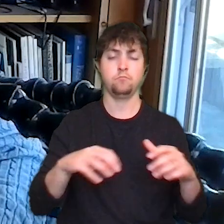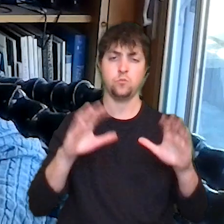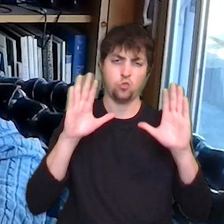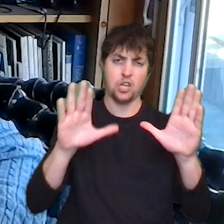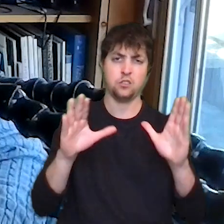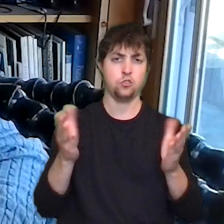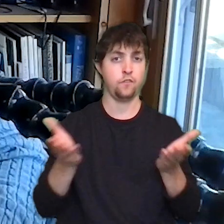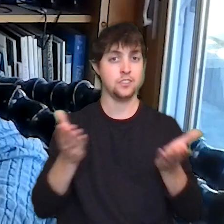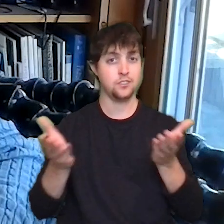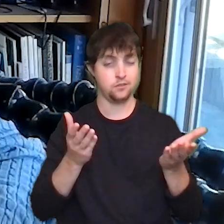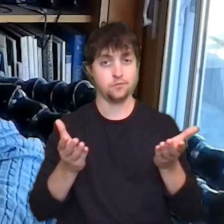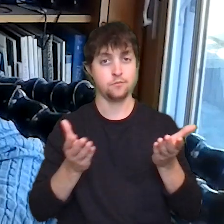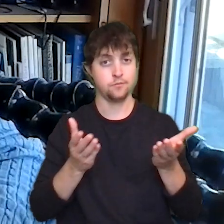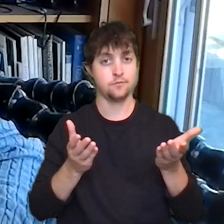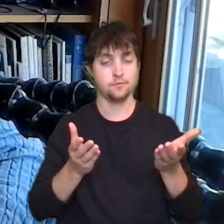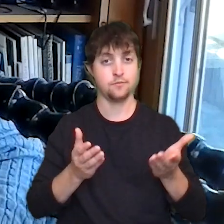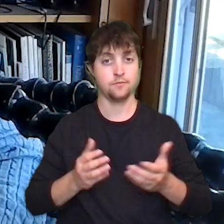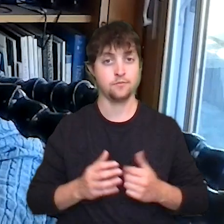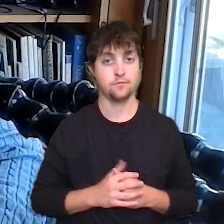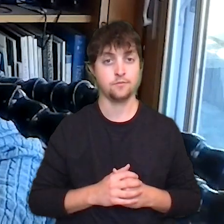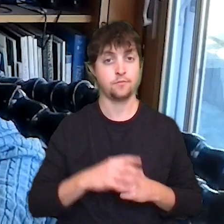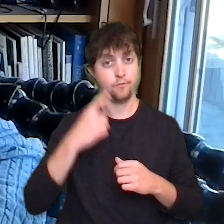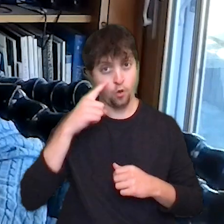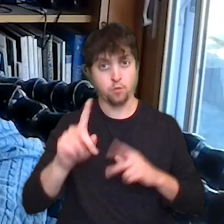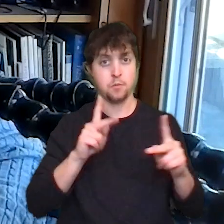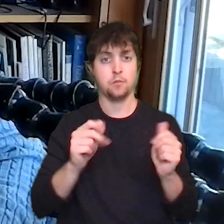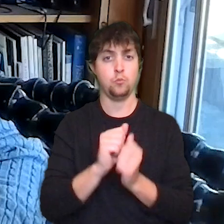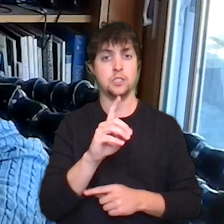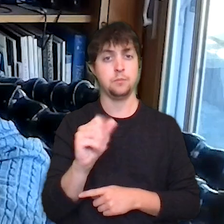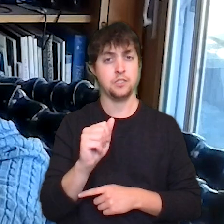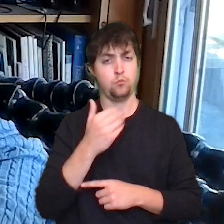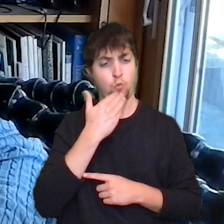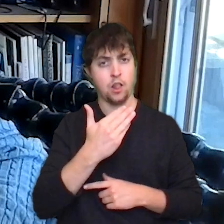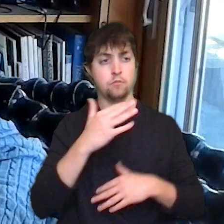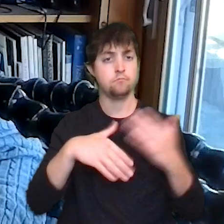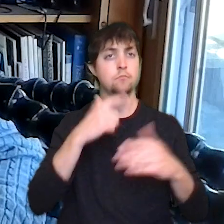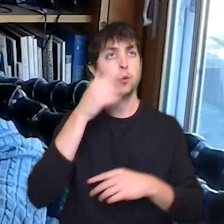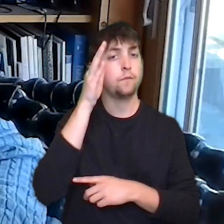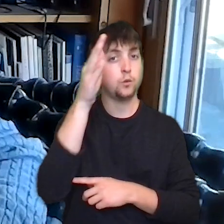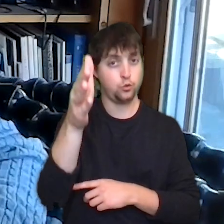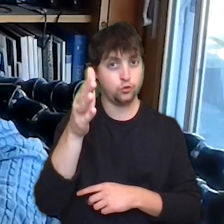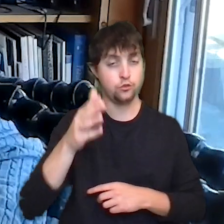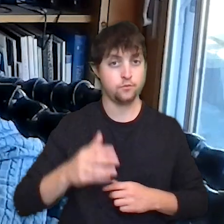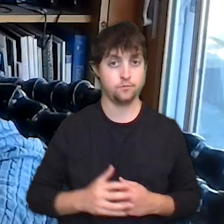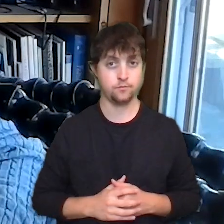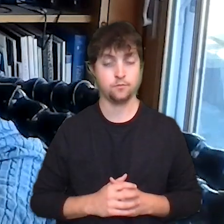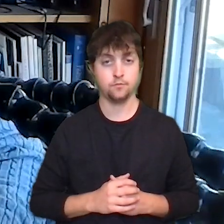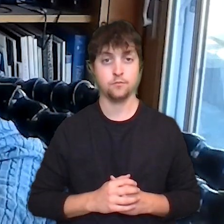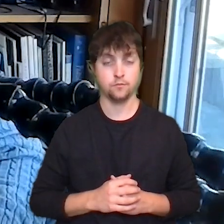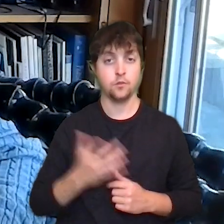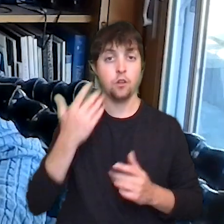guys performed a great service for people with disabilities well into